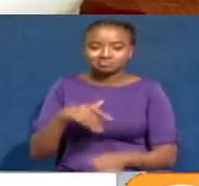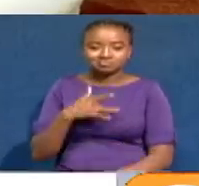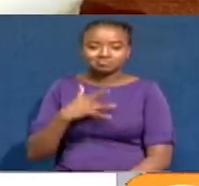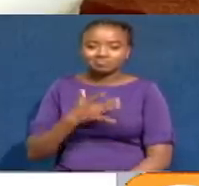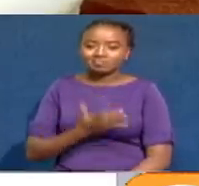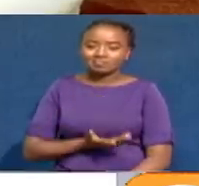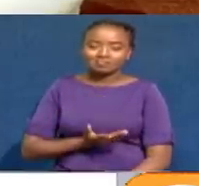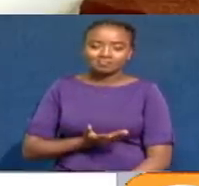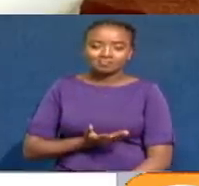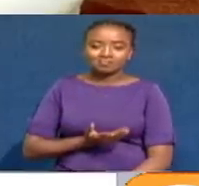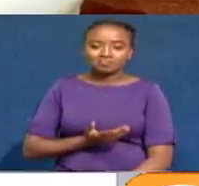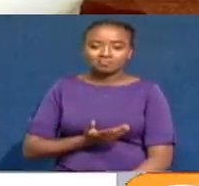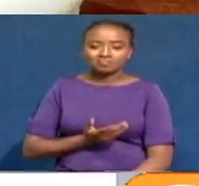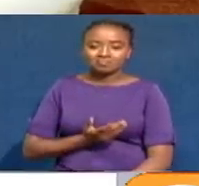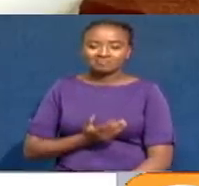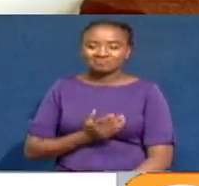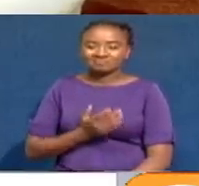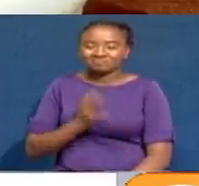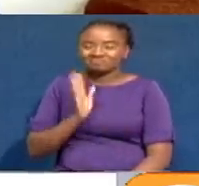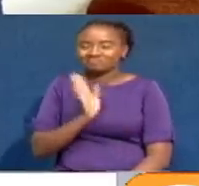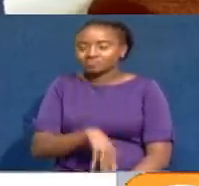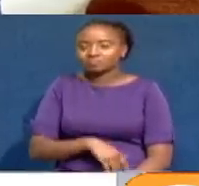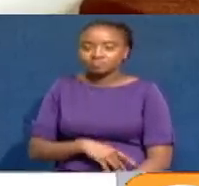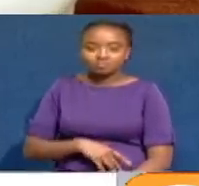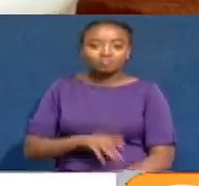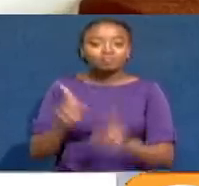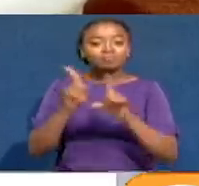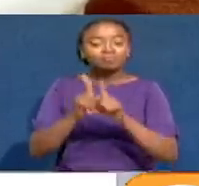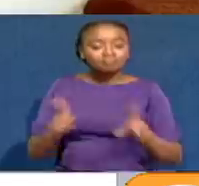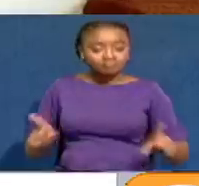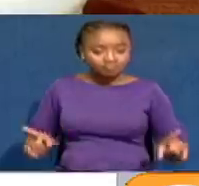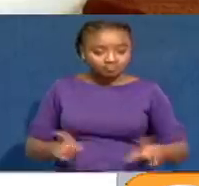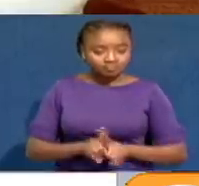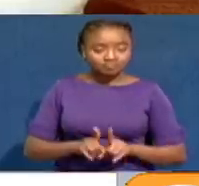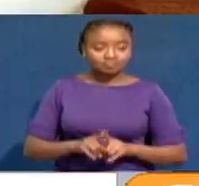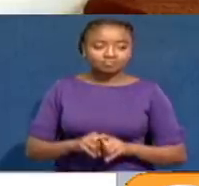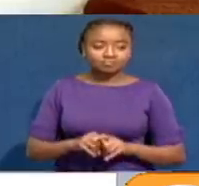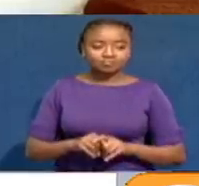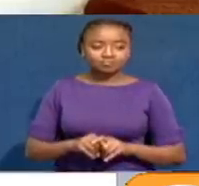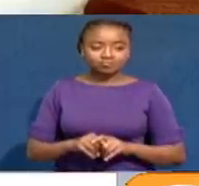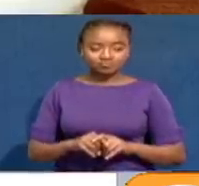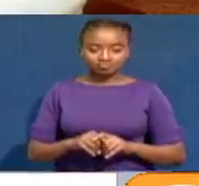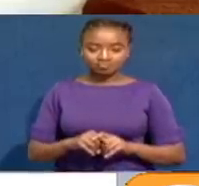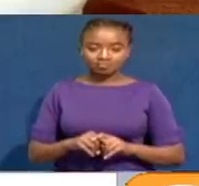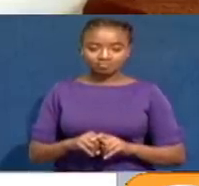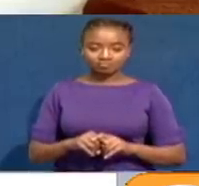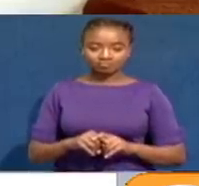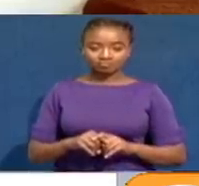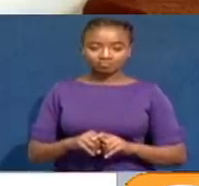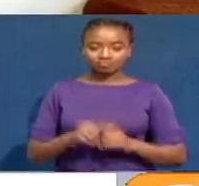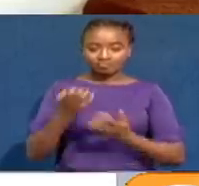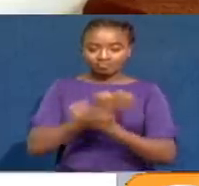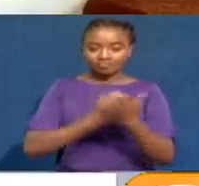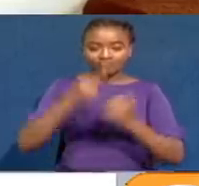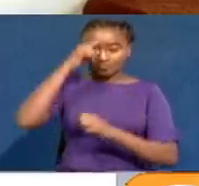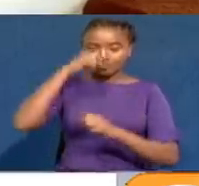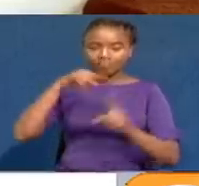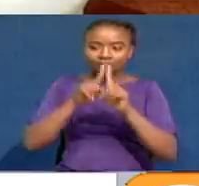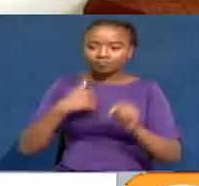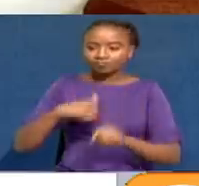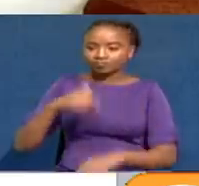are seeing across the entire country. And on the same, Jeff, because I'm talking about the economic policies, I wonder whether